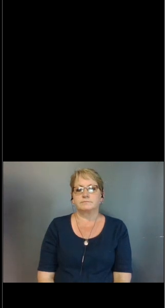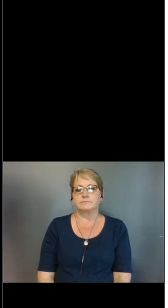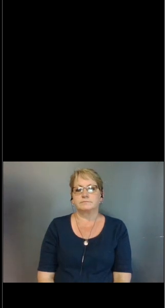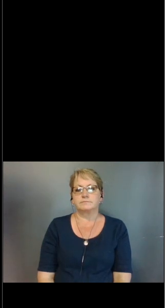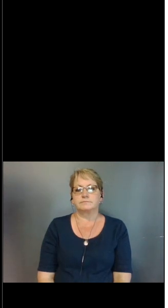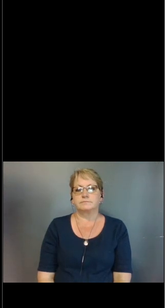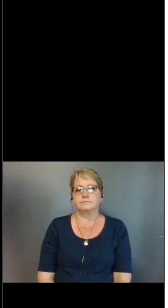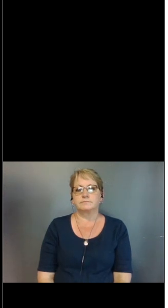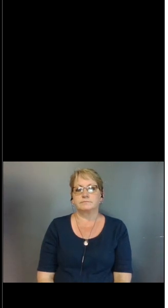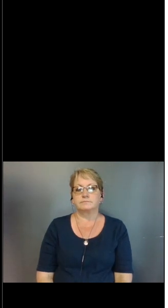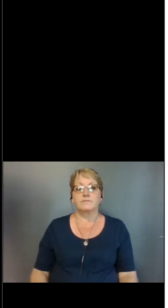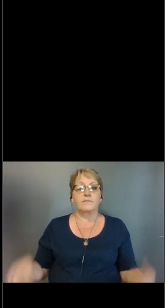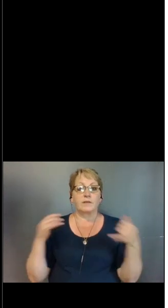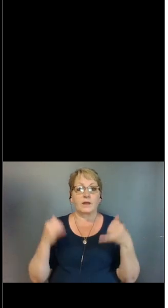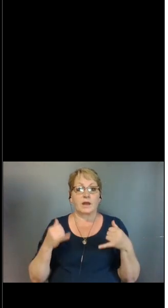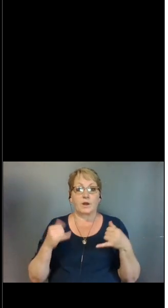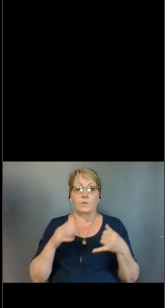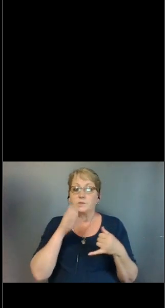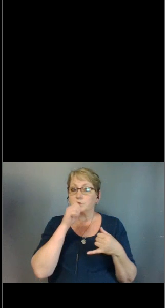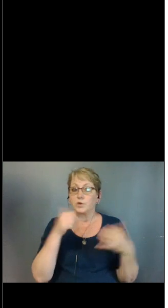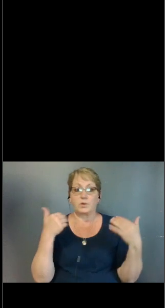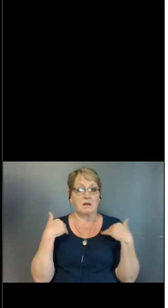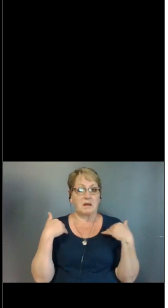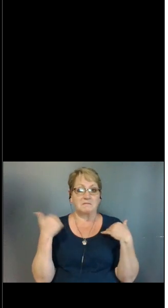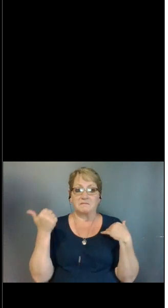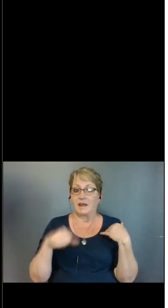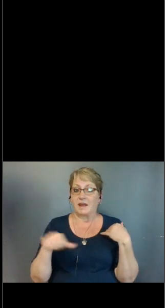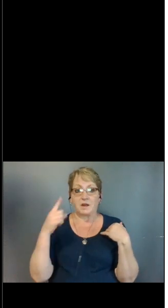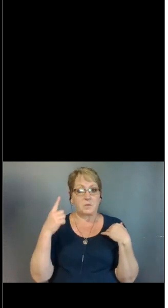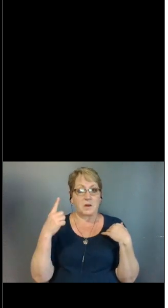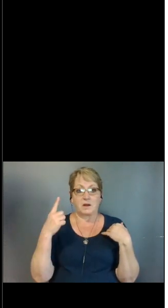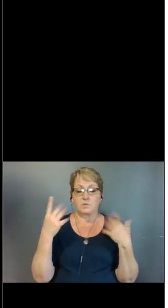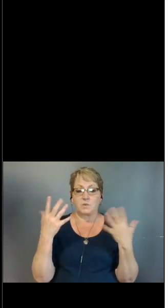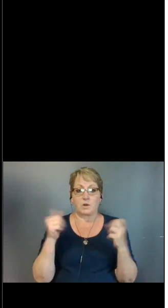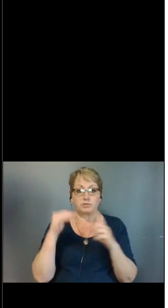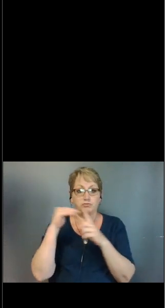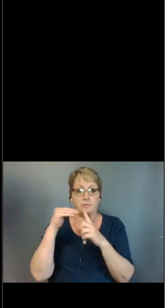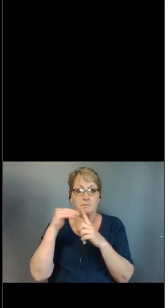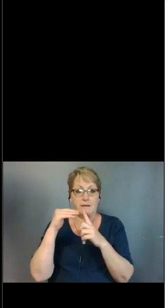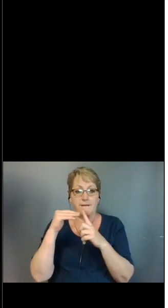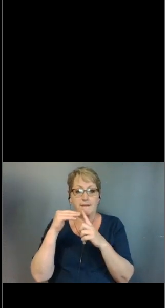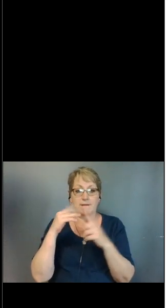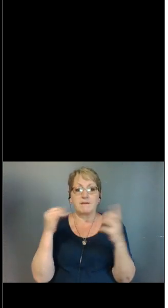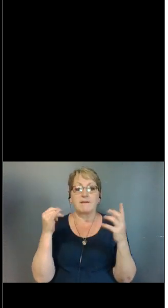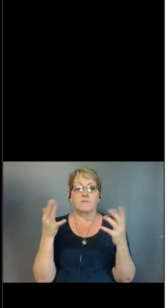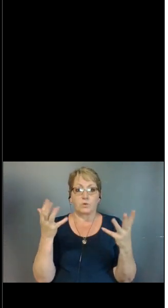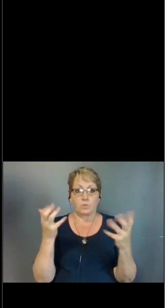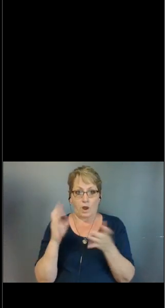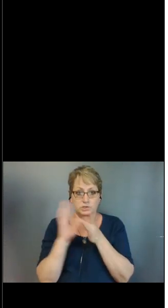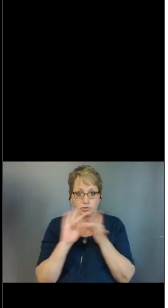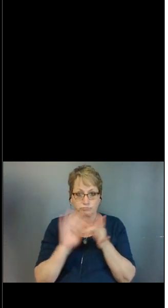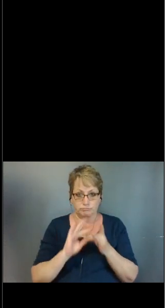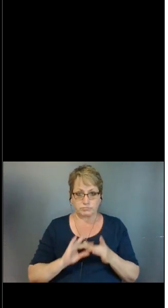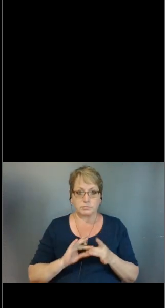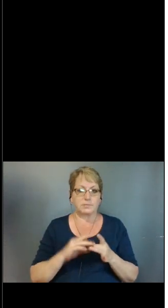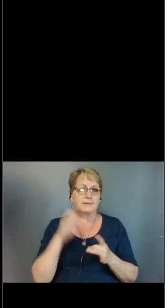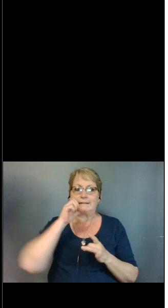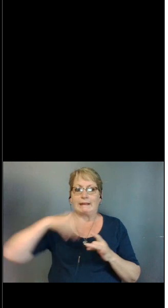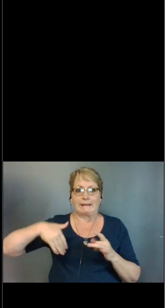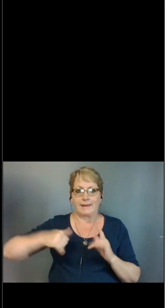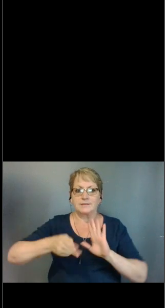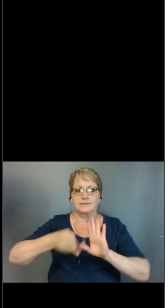And at this time, we do not have any speakers. We just want to remind you, if you do want to speak but have not yet signed up, please go to the